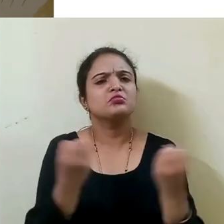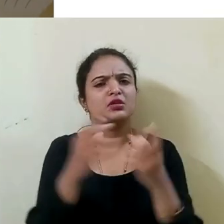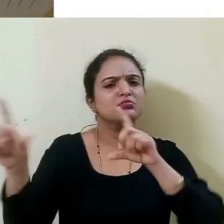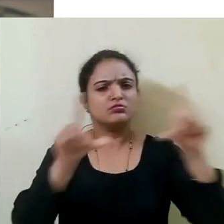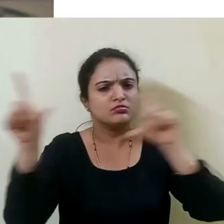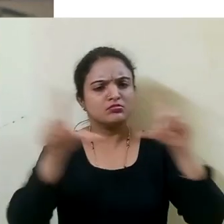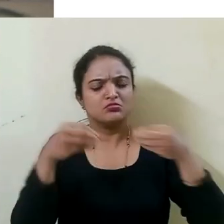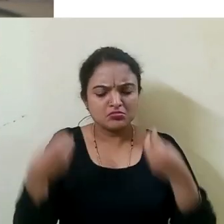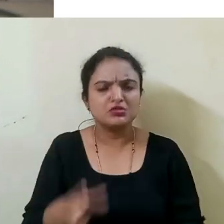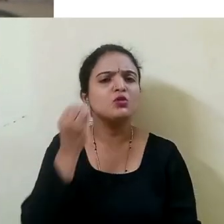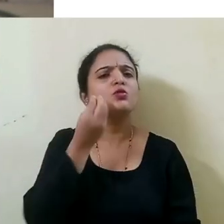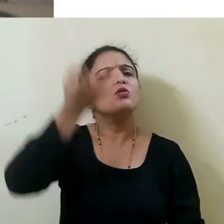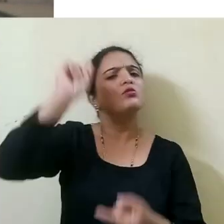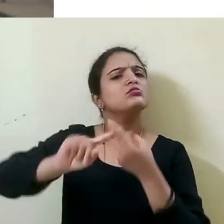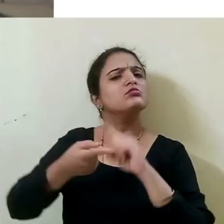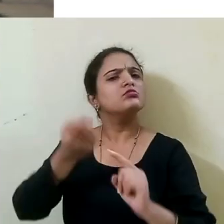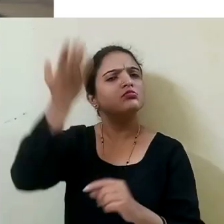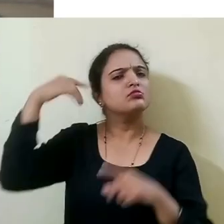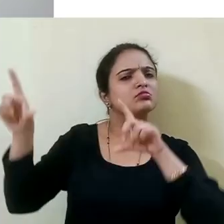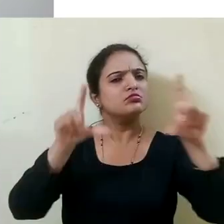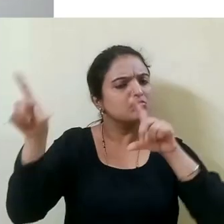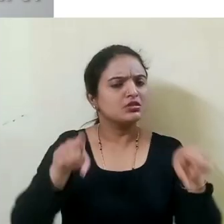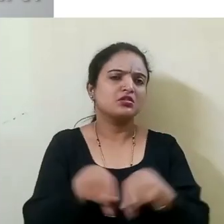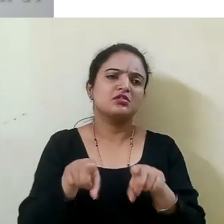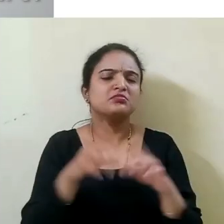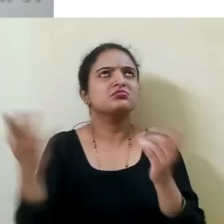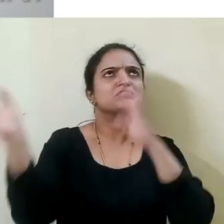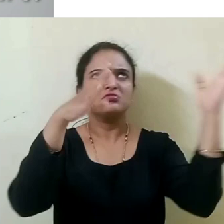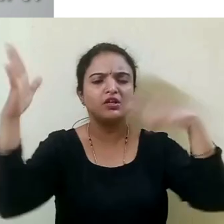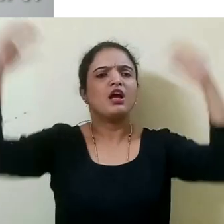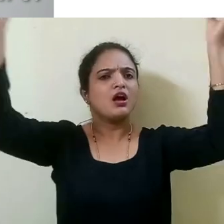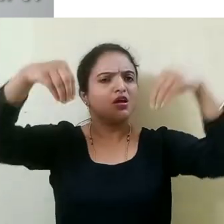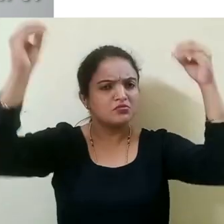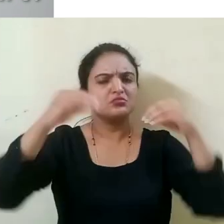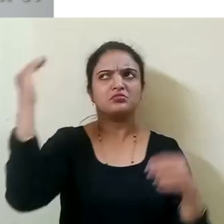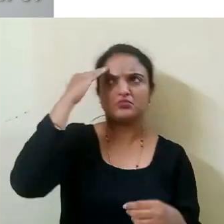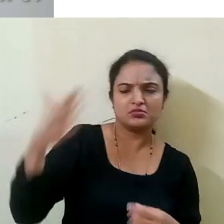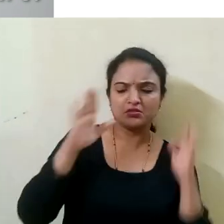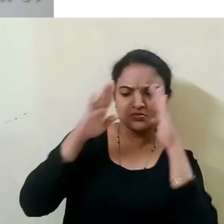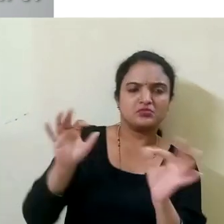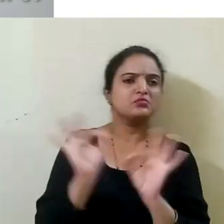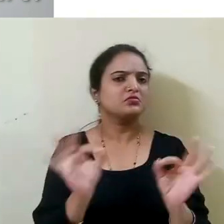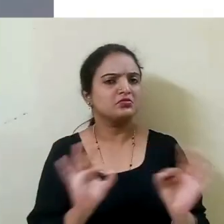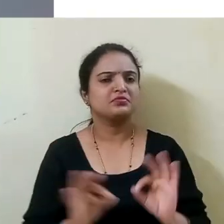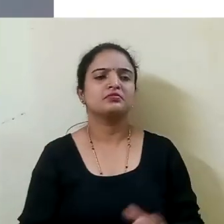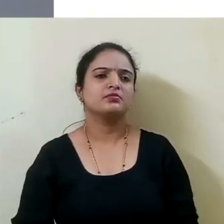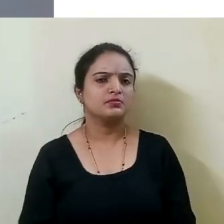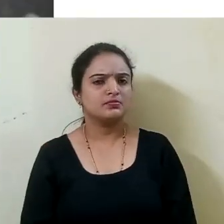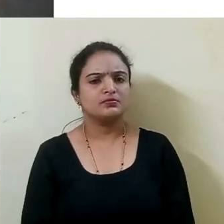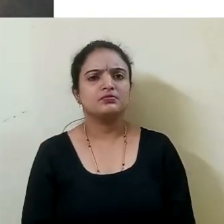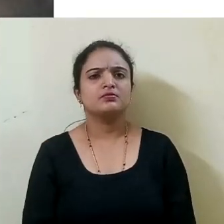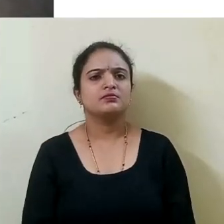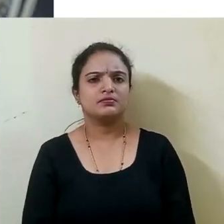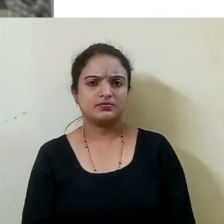We lose out a considerable amount of our cultural heritage because of climate conditions or lack of attention and knowledge.